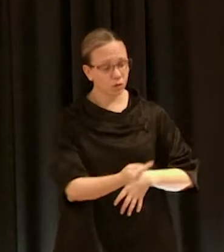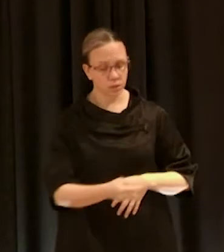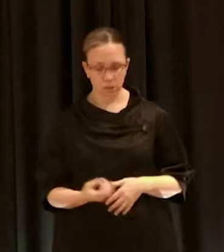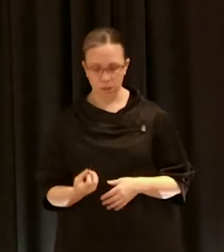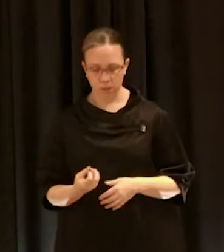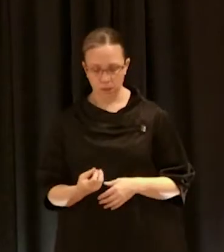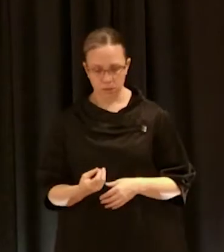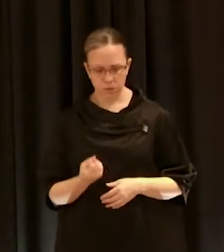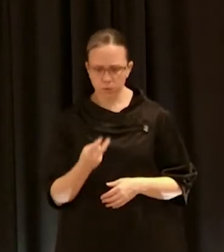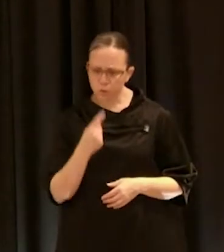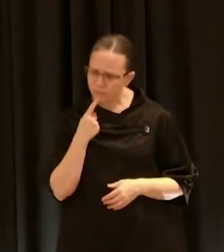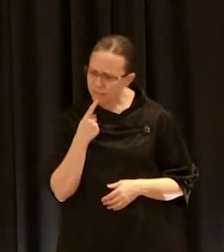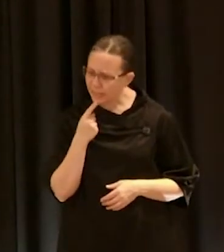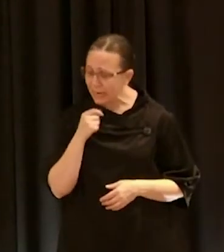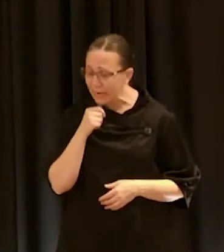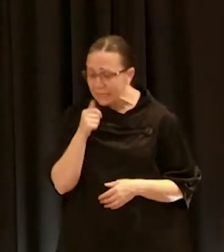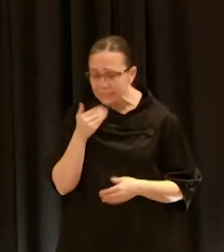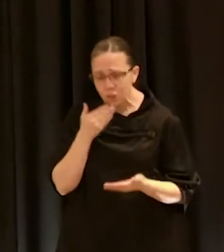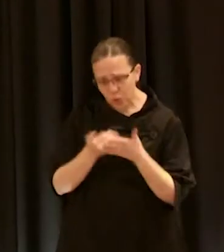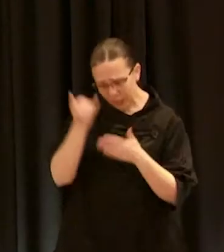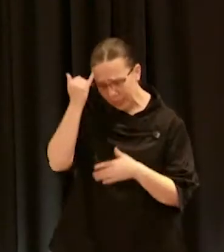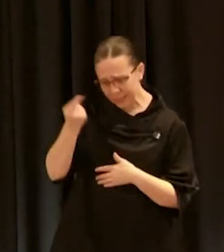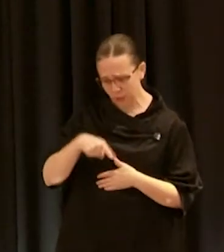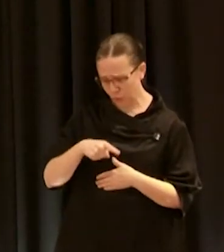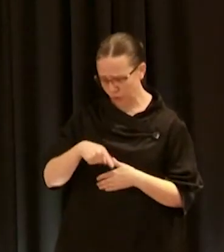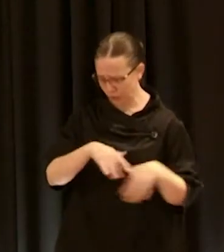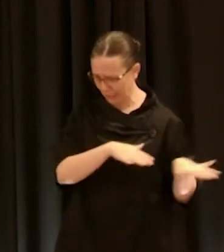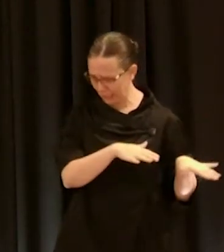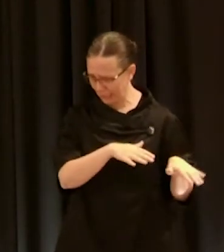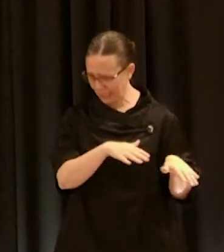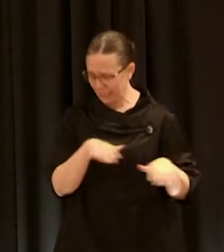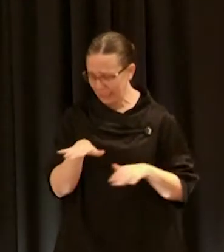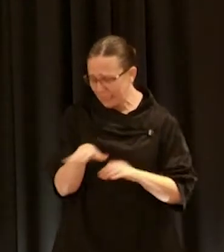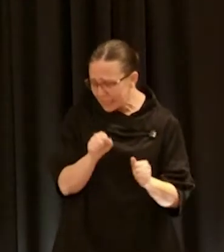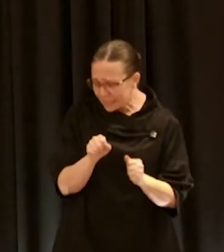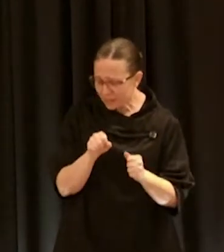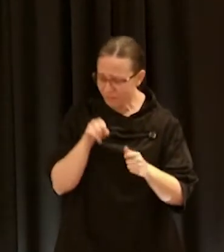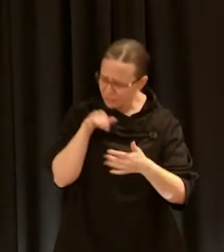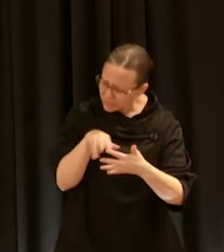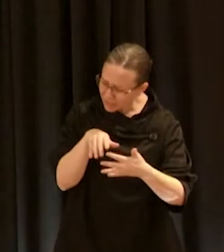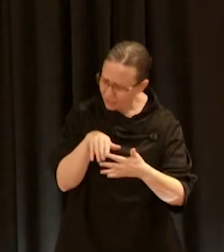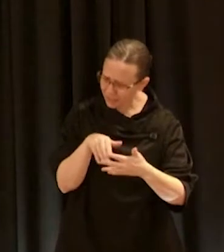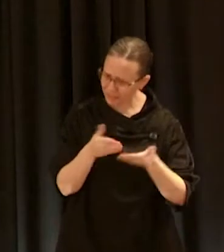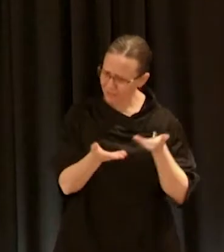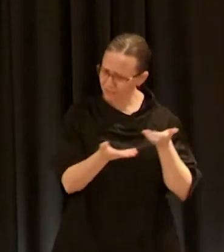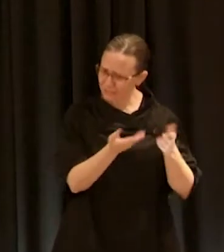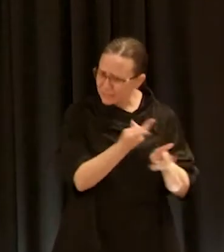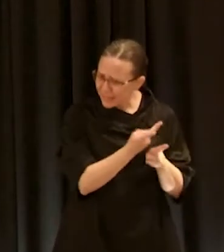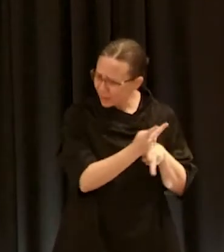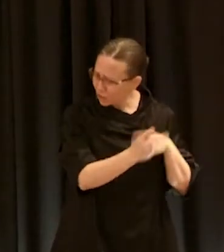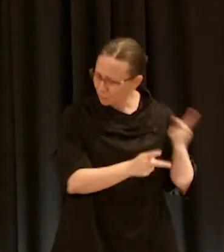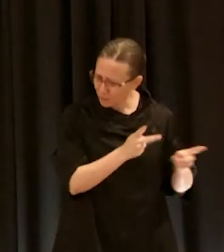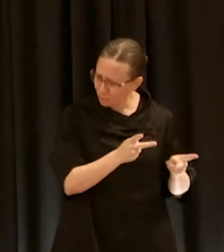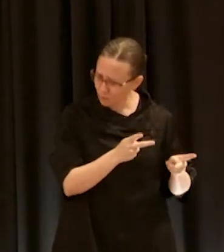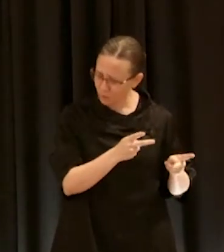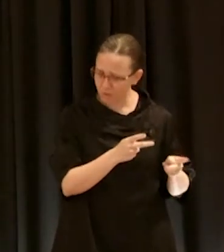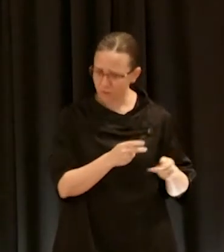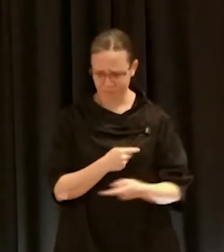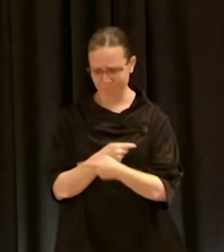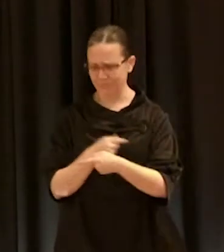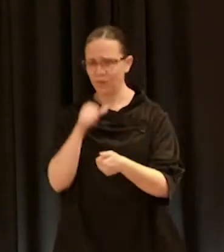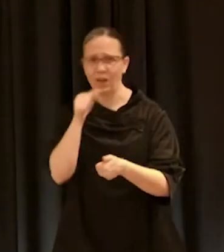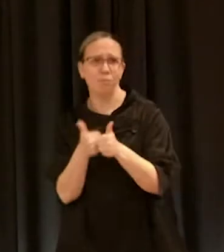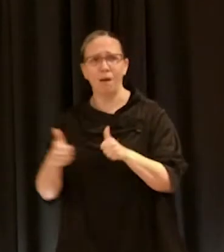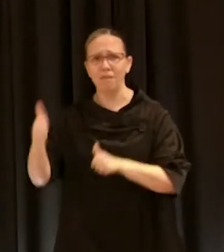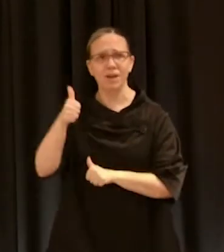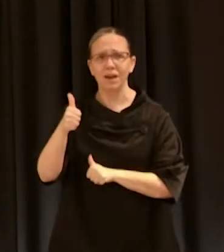of the disciples unto them and said, it's not reason that we should leave the word of God and serve tables. It's not that they were